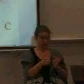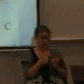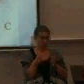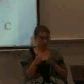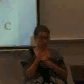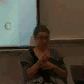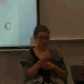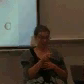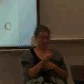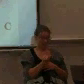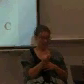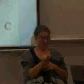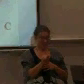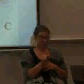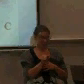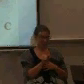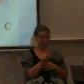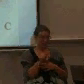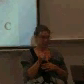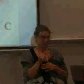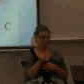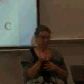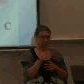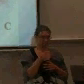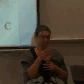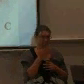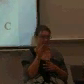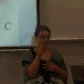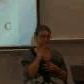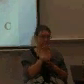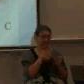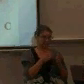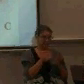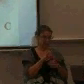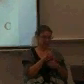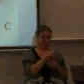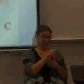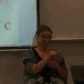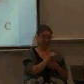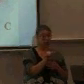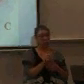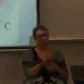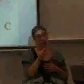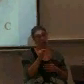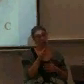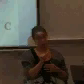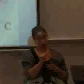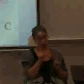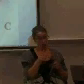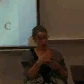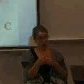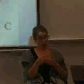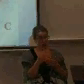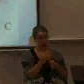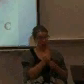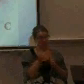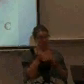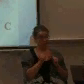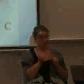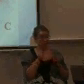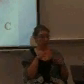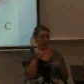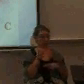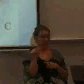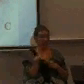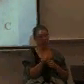of DNA that basically, or RNA, that went out and got the ability to go out and infect